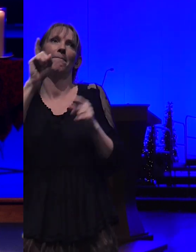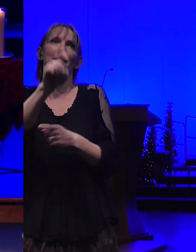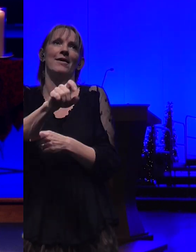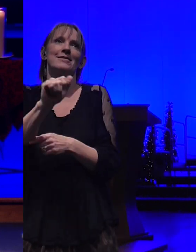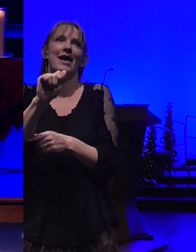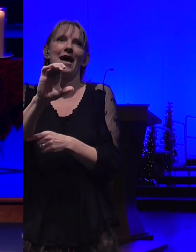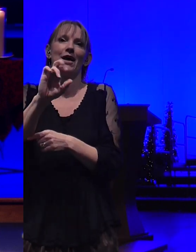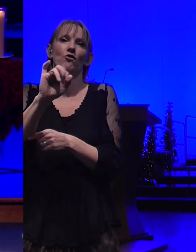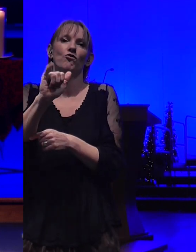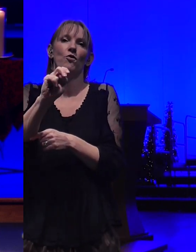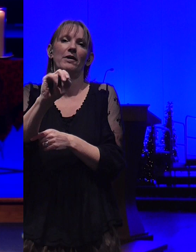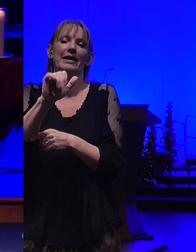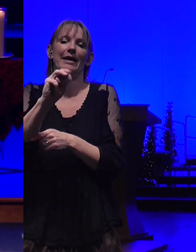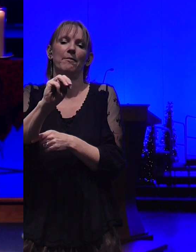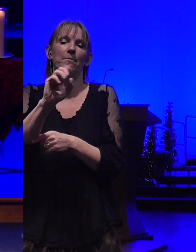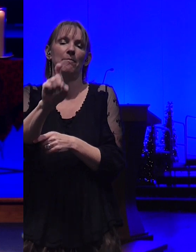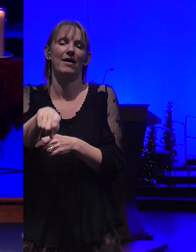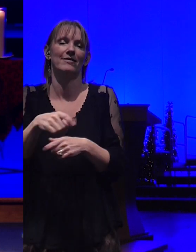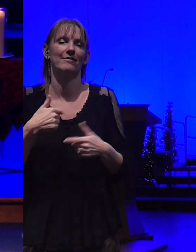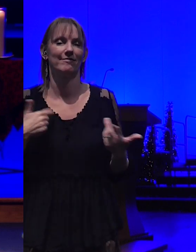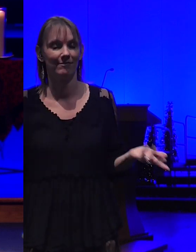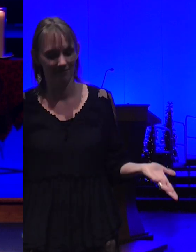acronym.